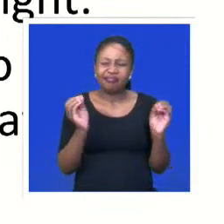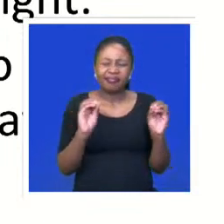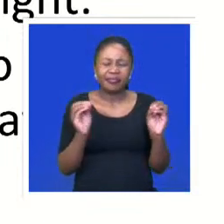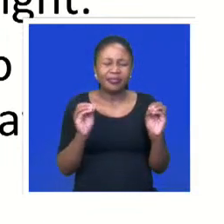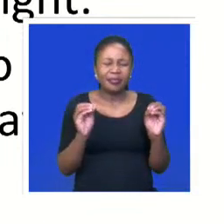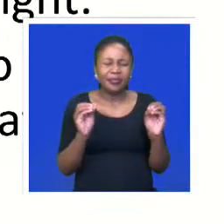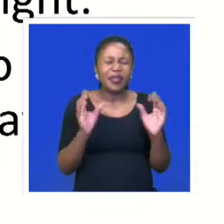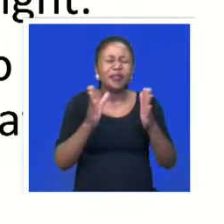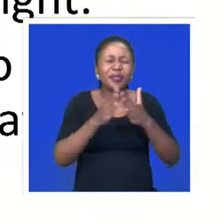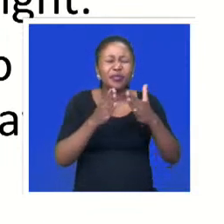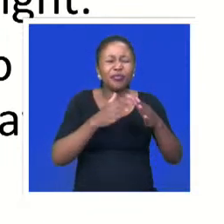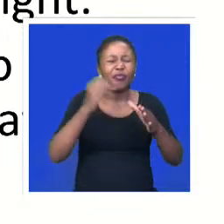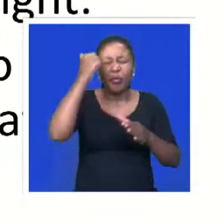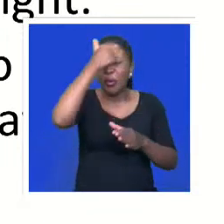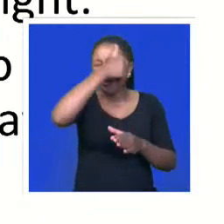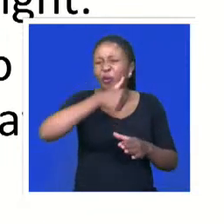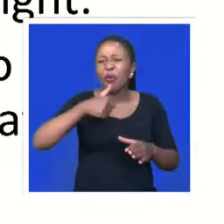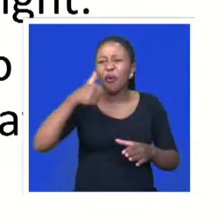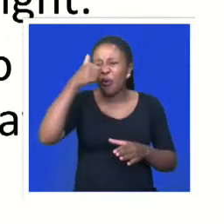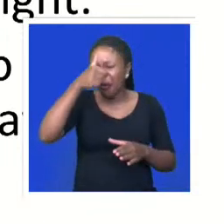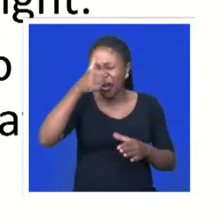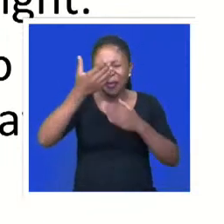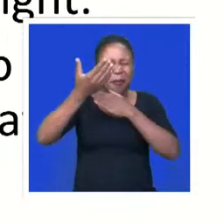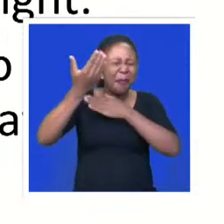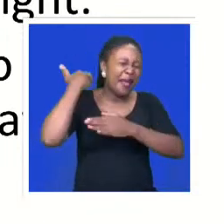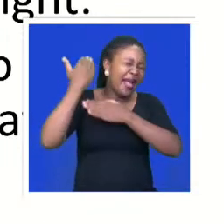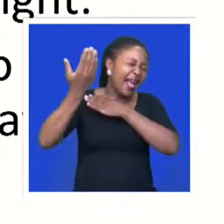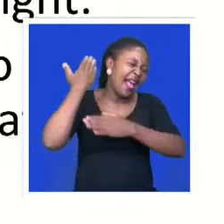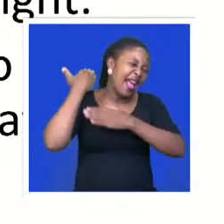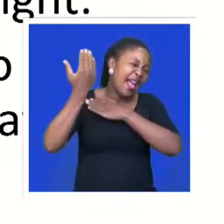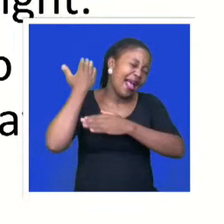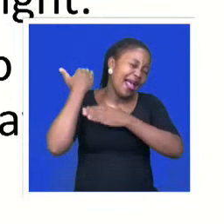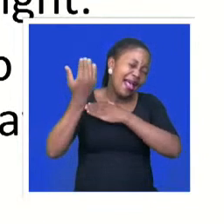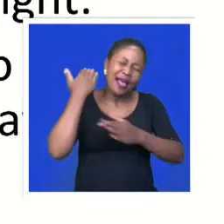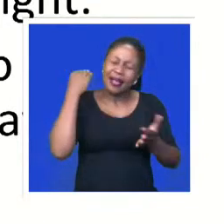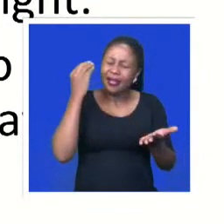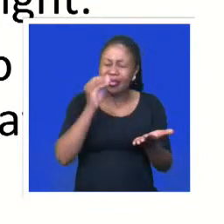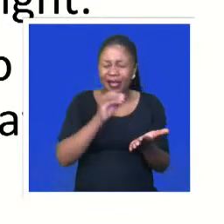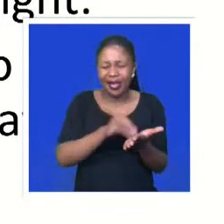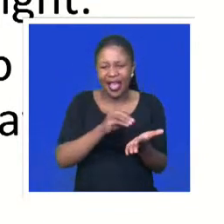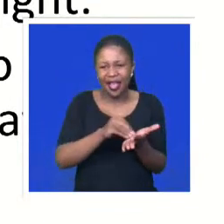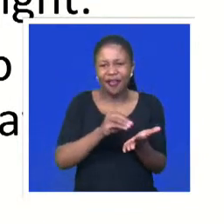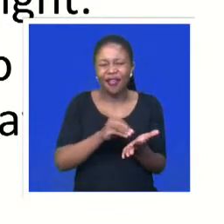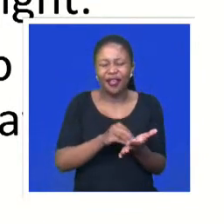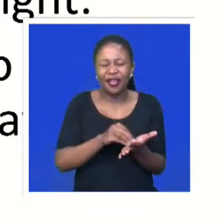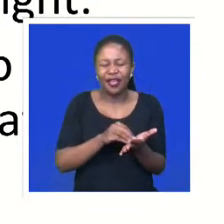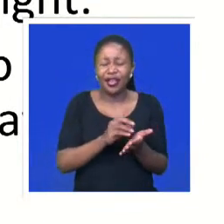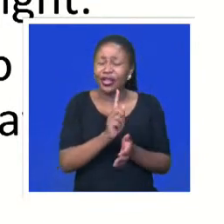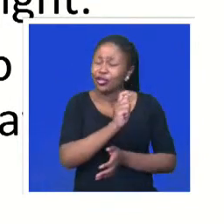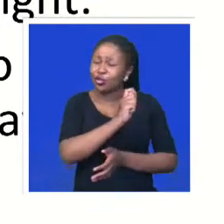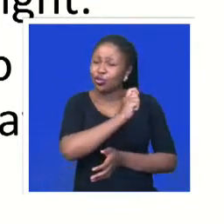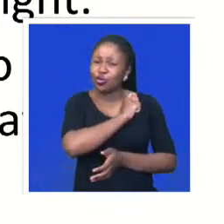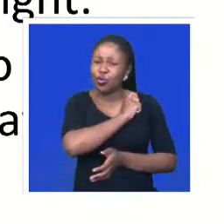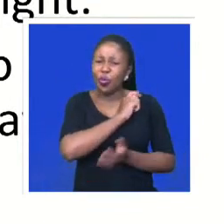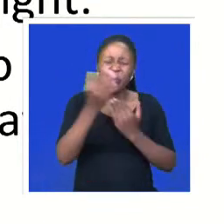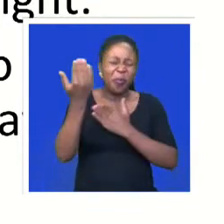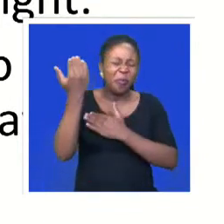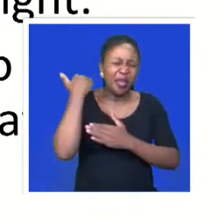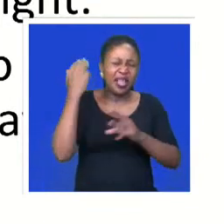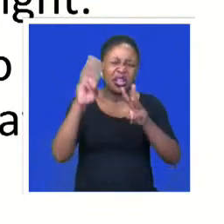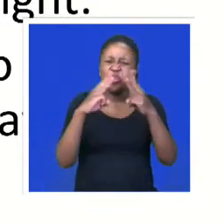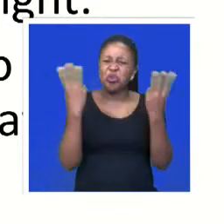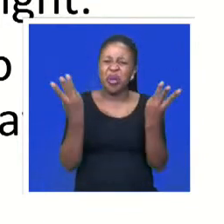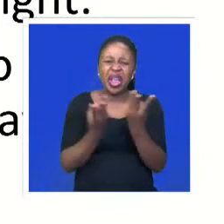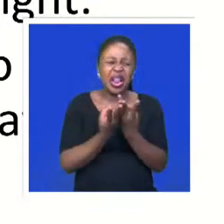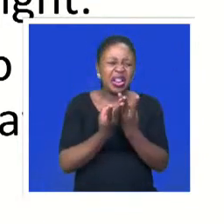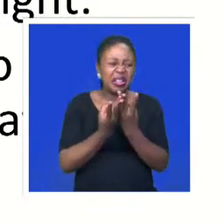before everything. Even though the universe was without form, but God was there.